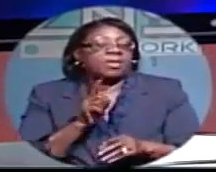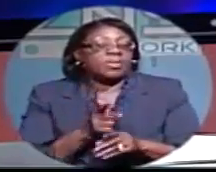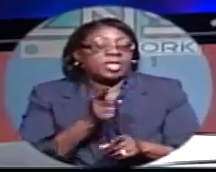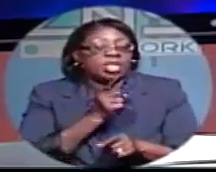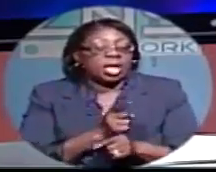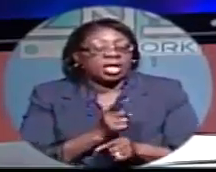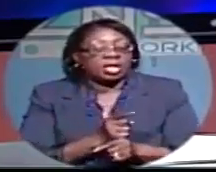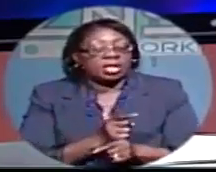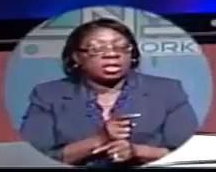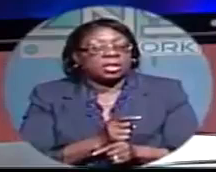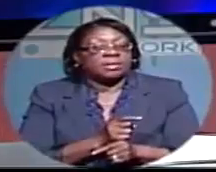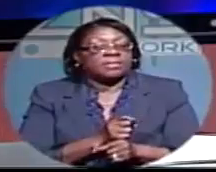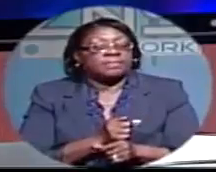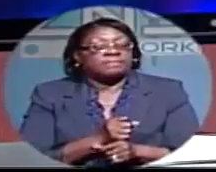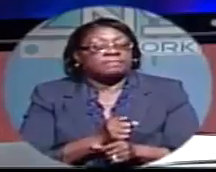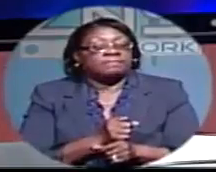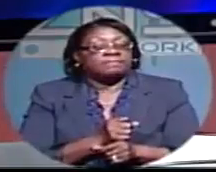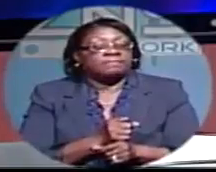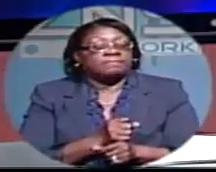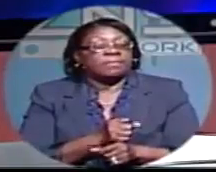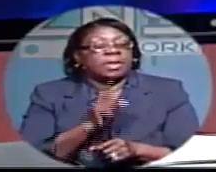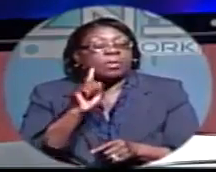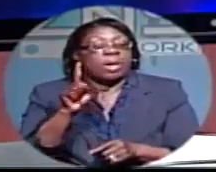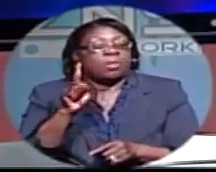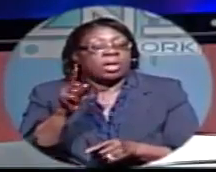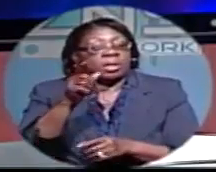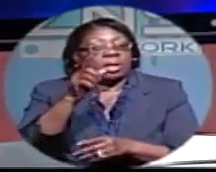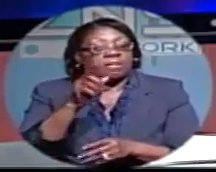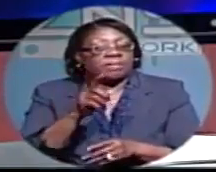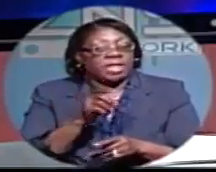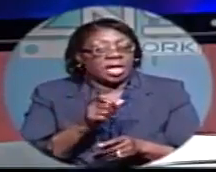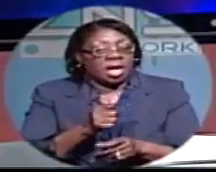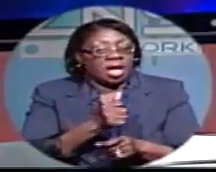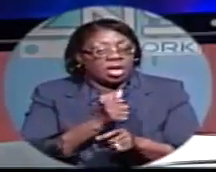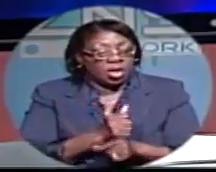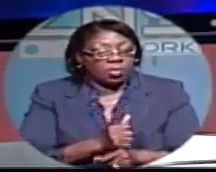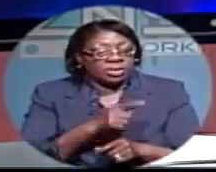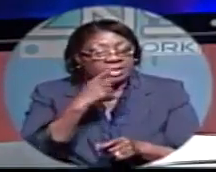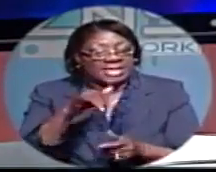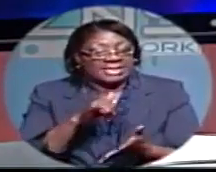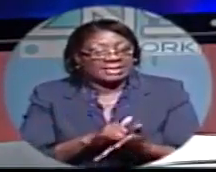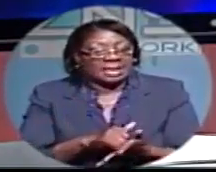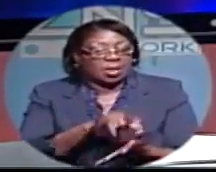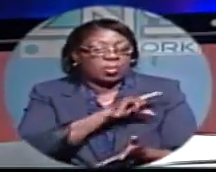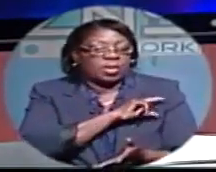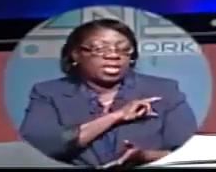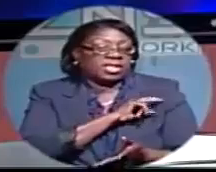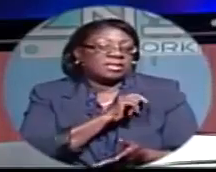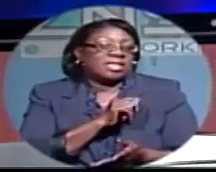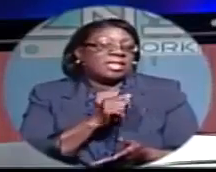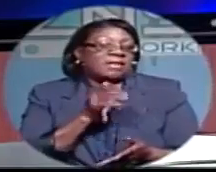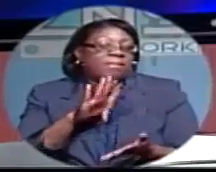Fern Carey has more on the arraignment and why one of the accused has accused police of being inhumane.